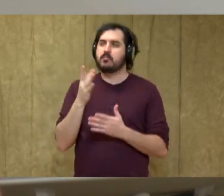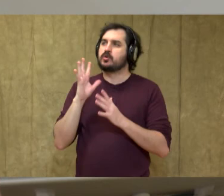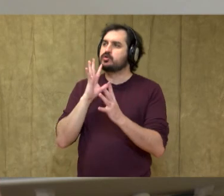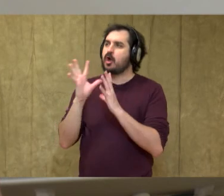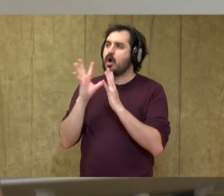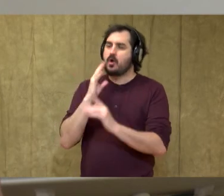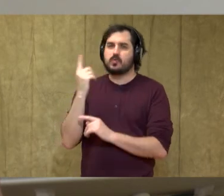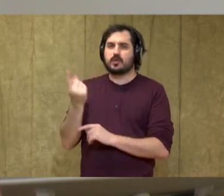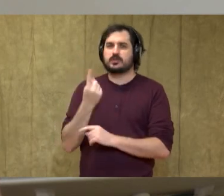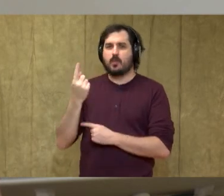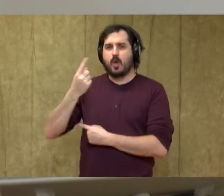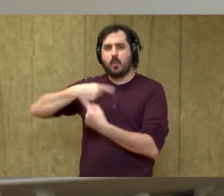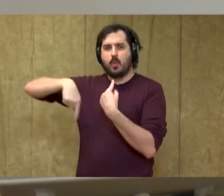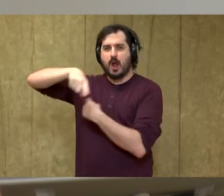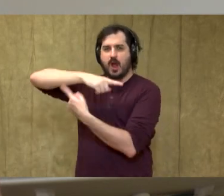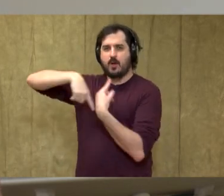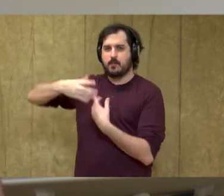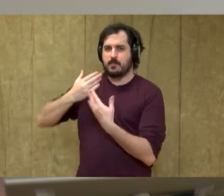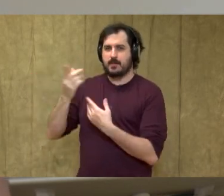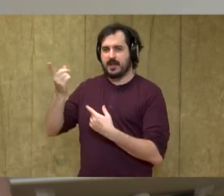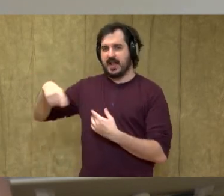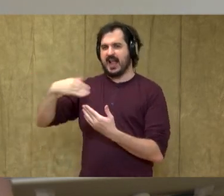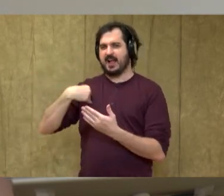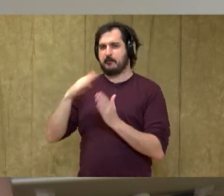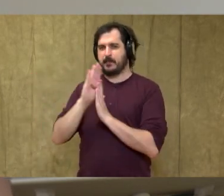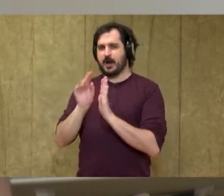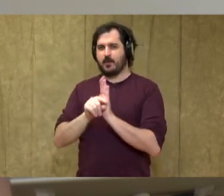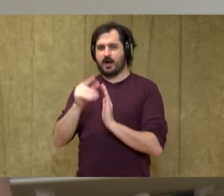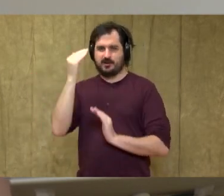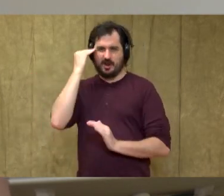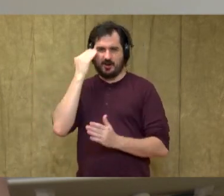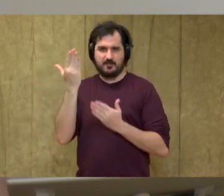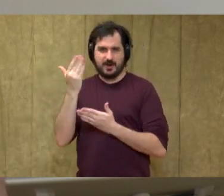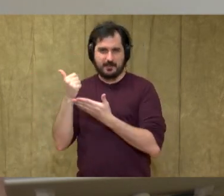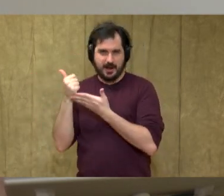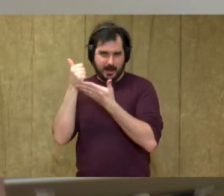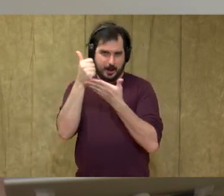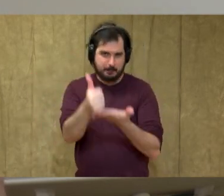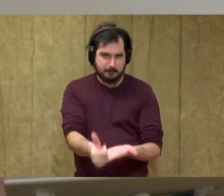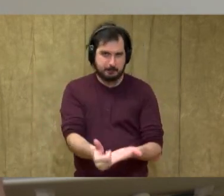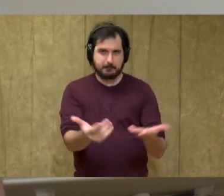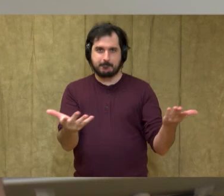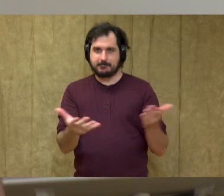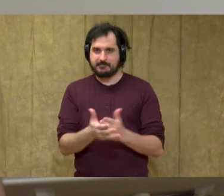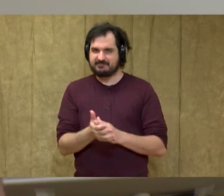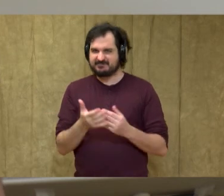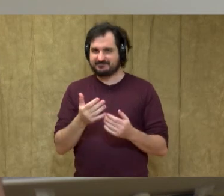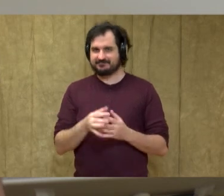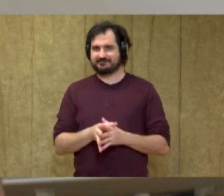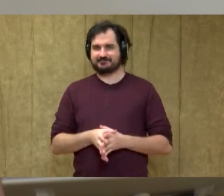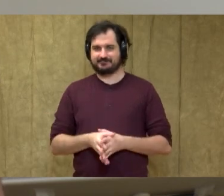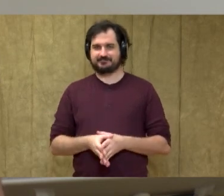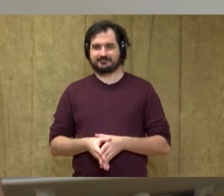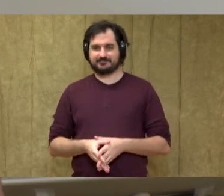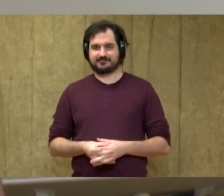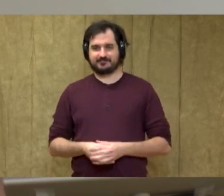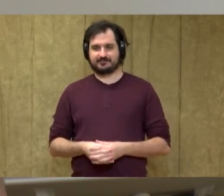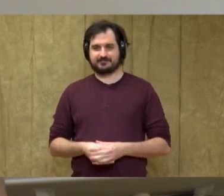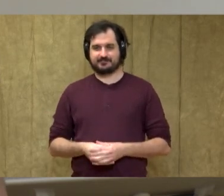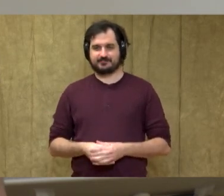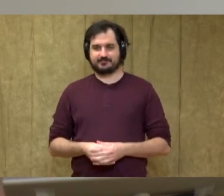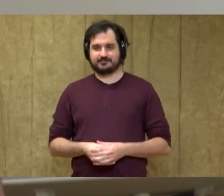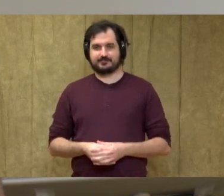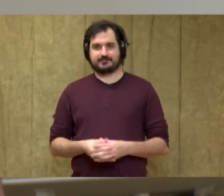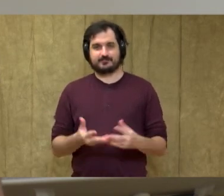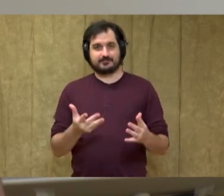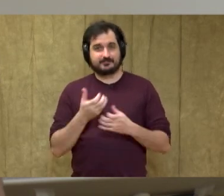and maybe they have some background knowledge that might be able to give you a little insight.